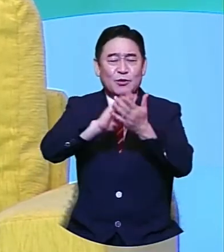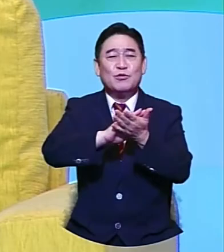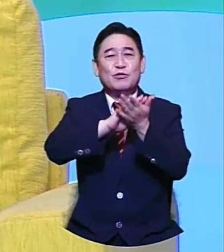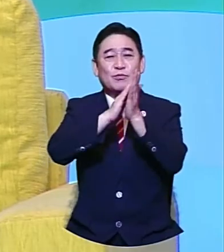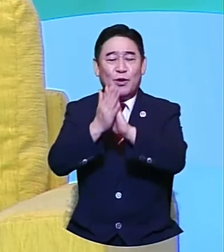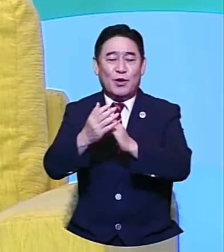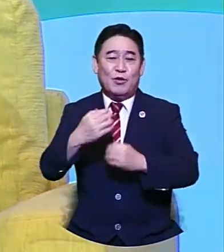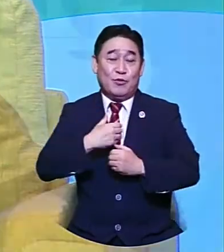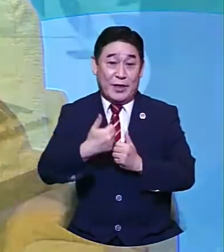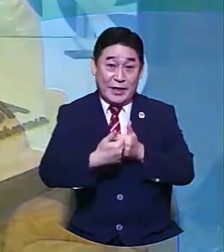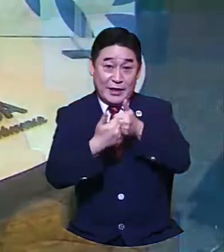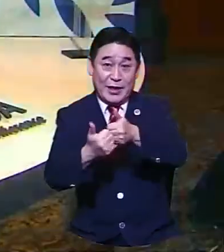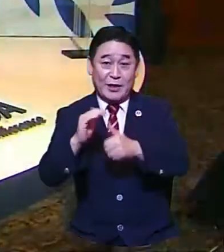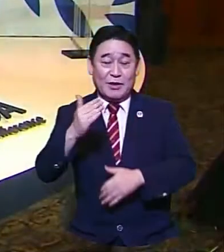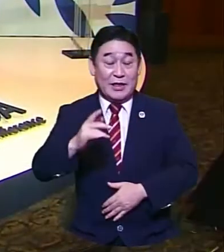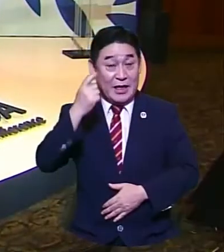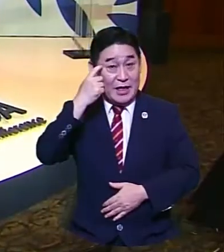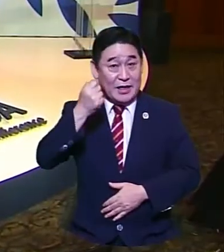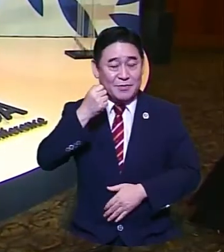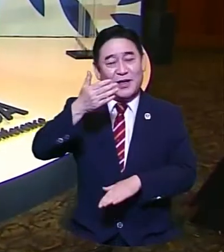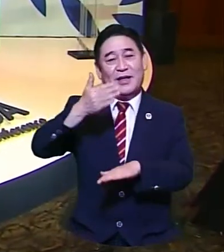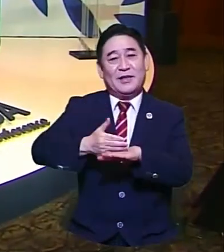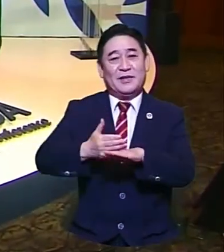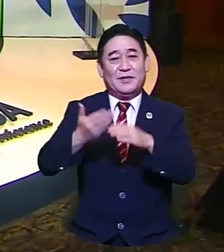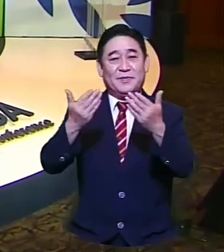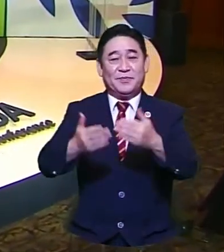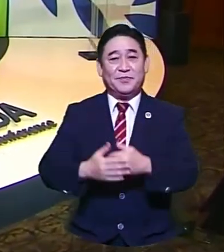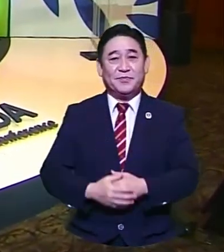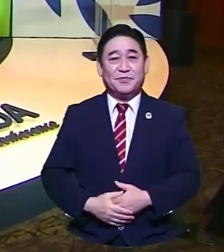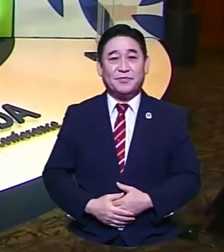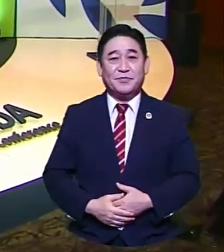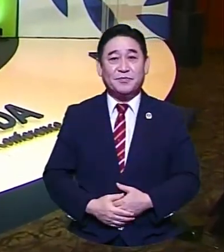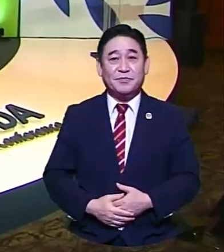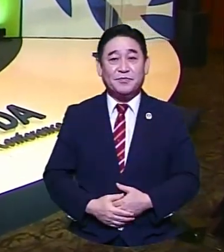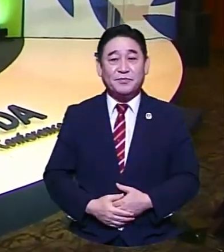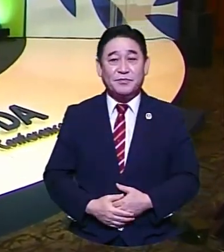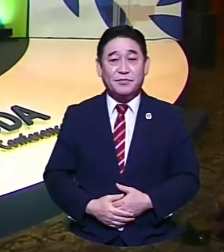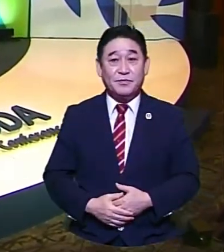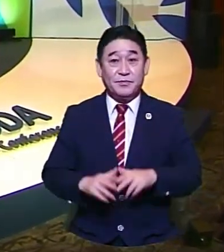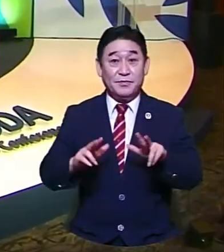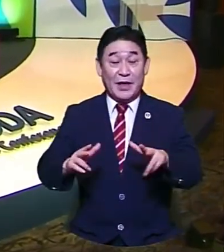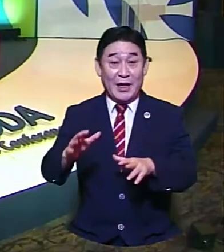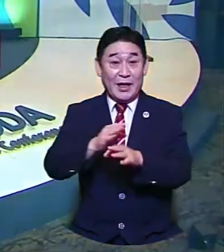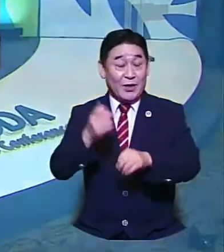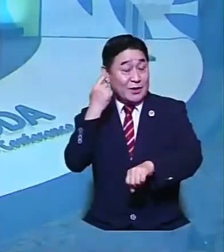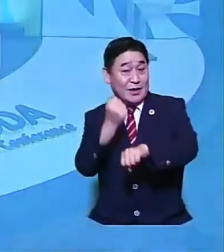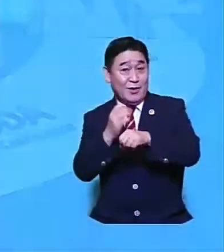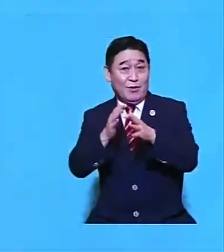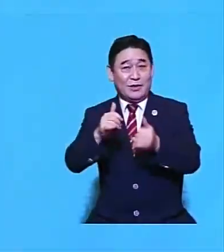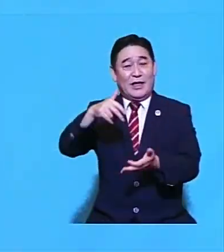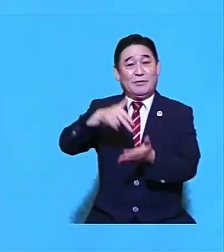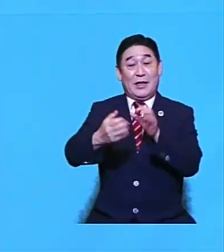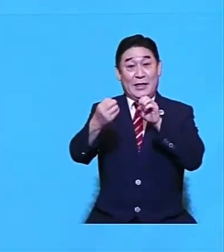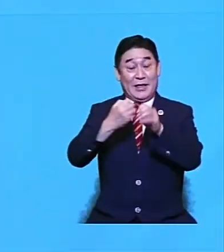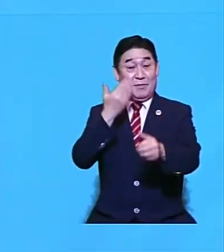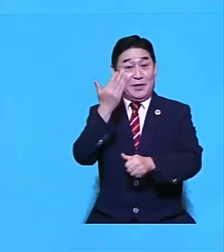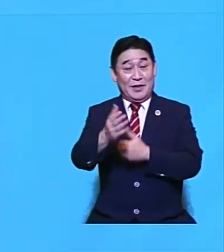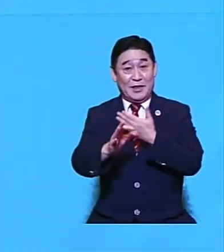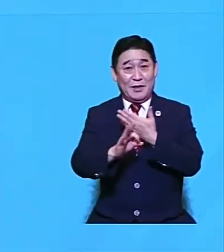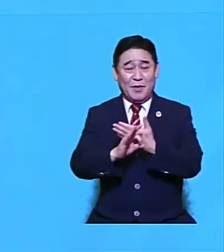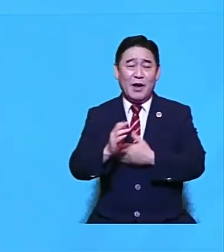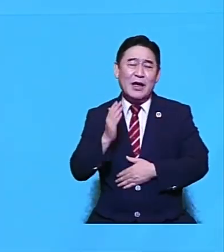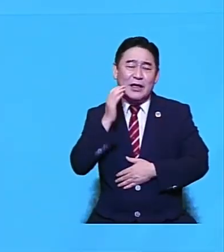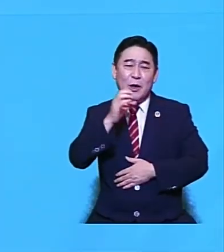much. Let me give you the professional economist answer. Green ODA is not more